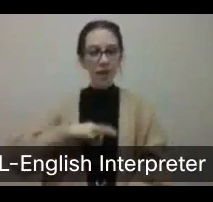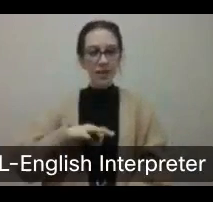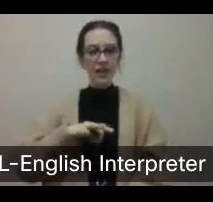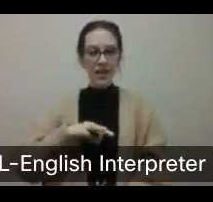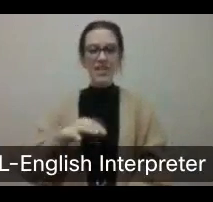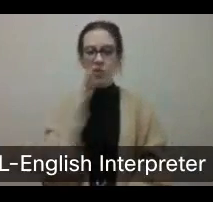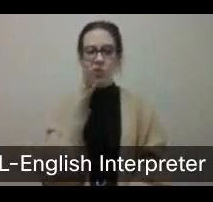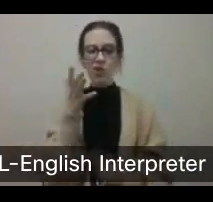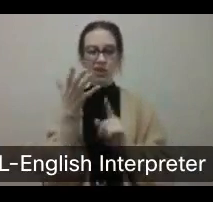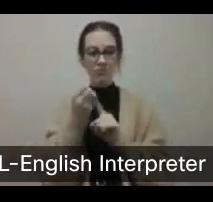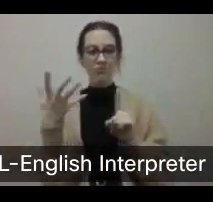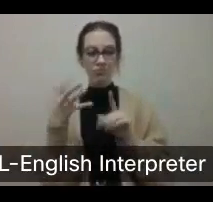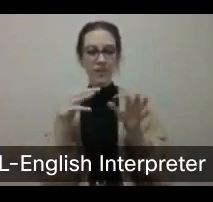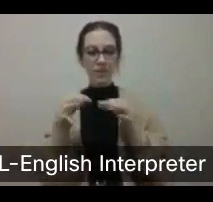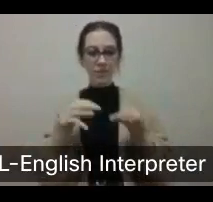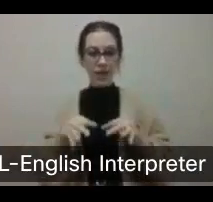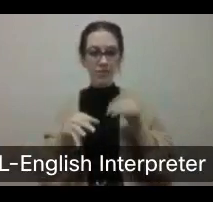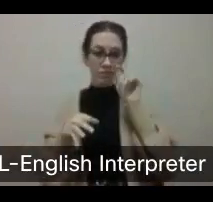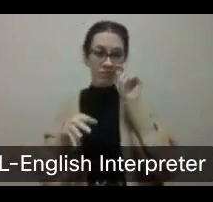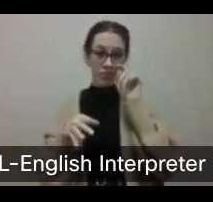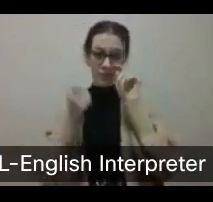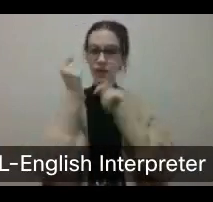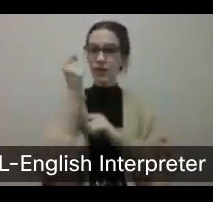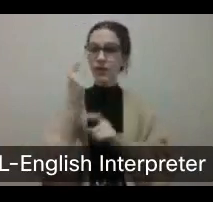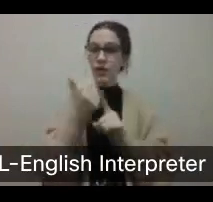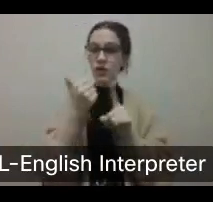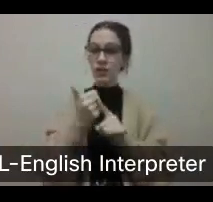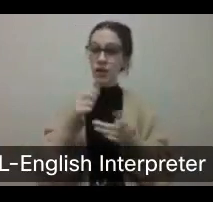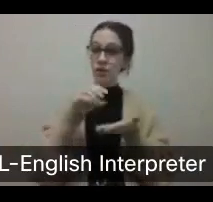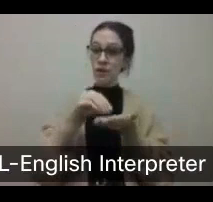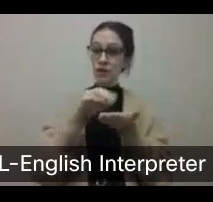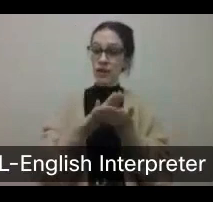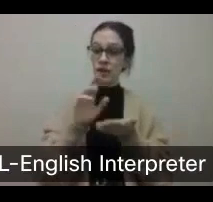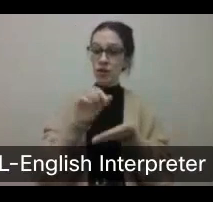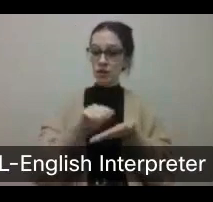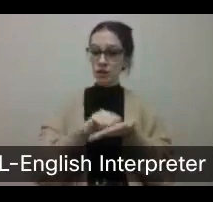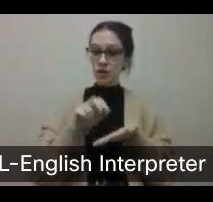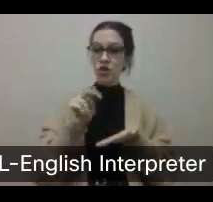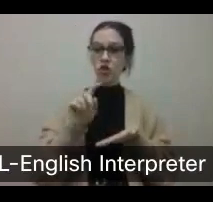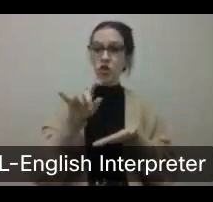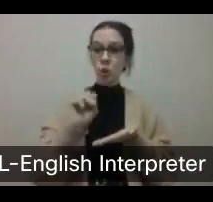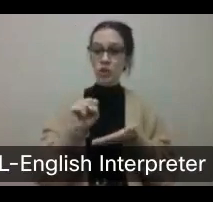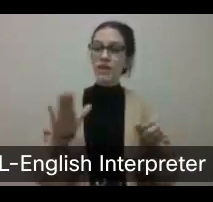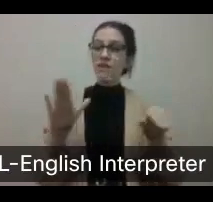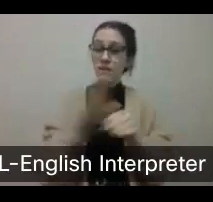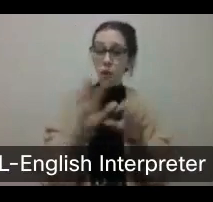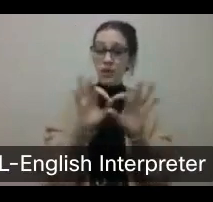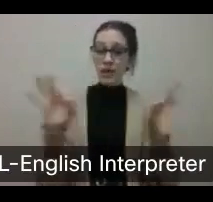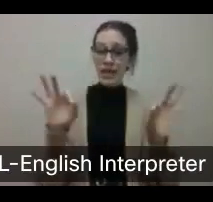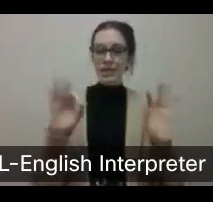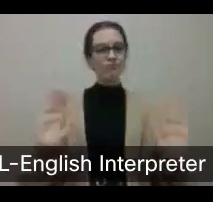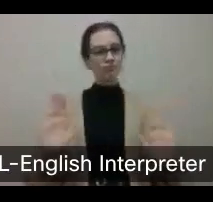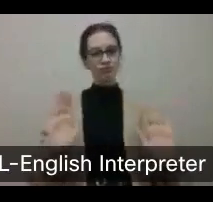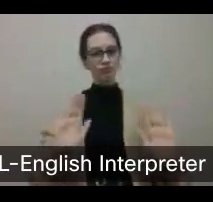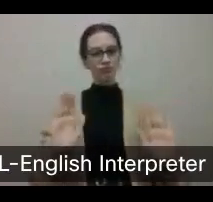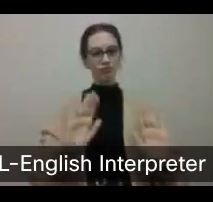notes, do not write down full sentences. I would recommend to take point form notes. Wherever